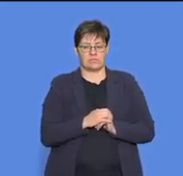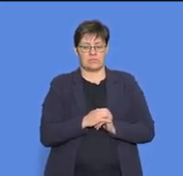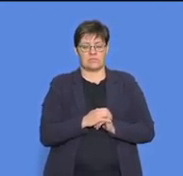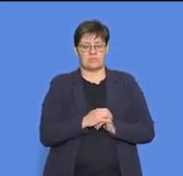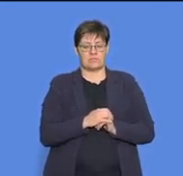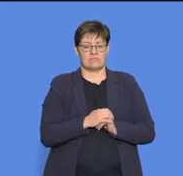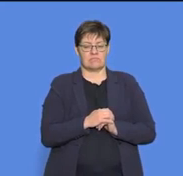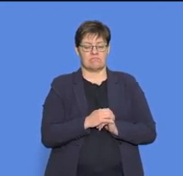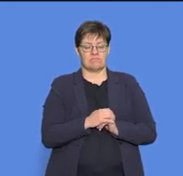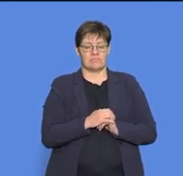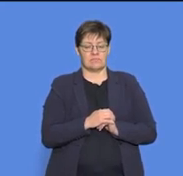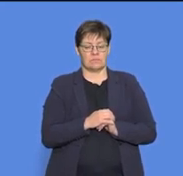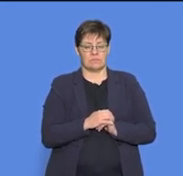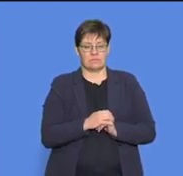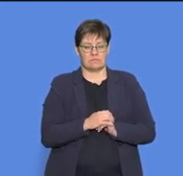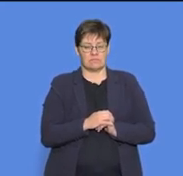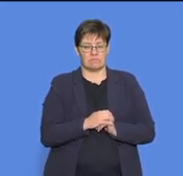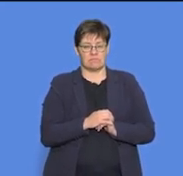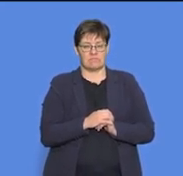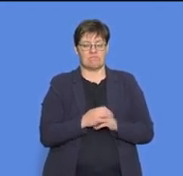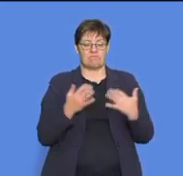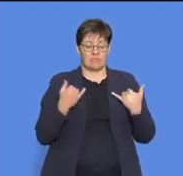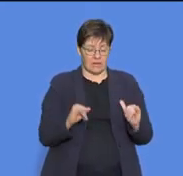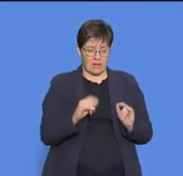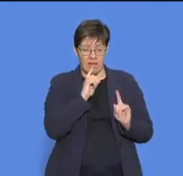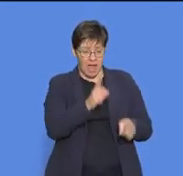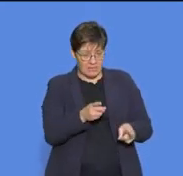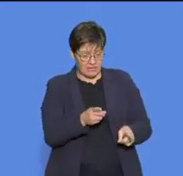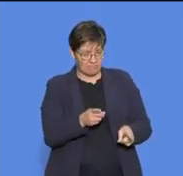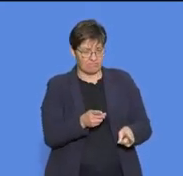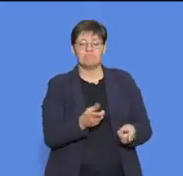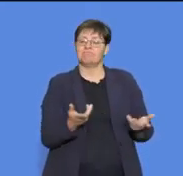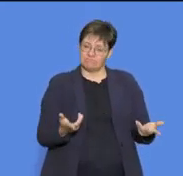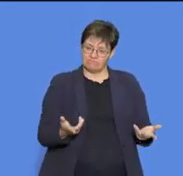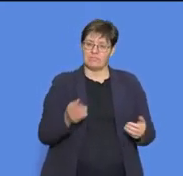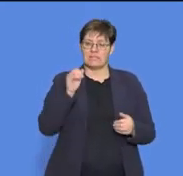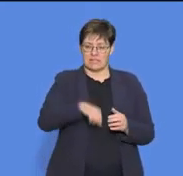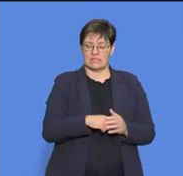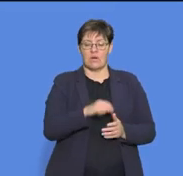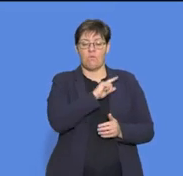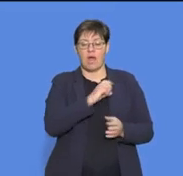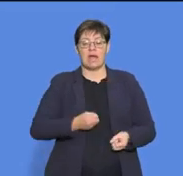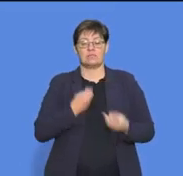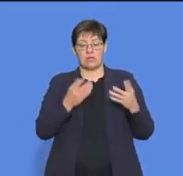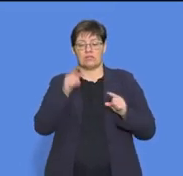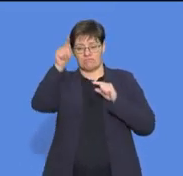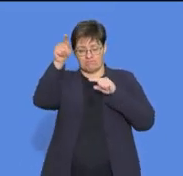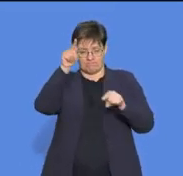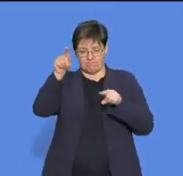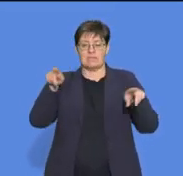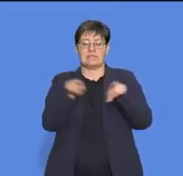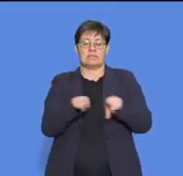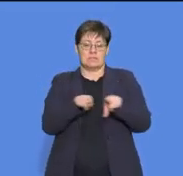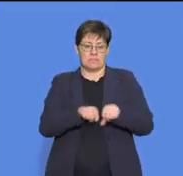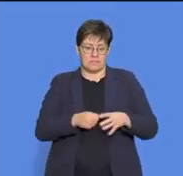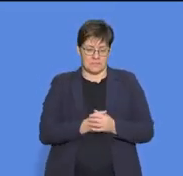3, and then we've got x times x, so it's x squared over 4. So have we answered the question? Yes, we did,